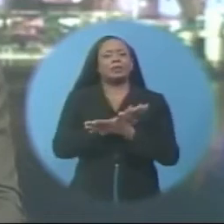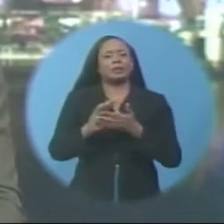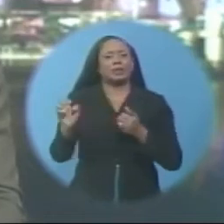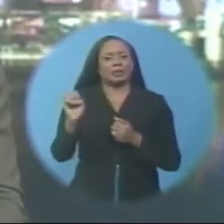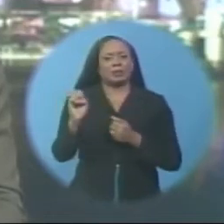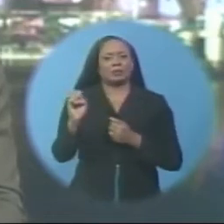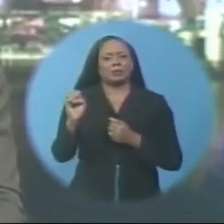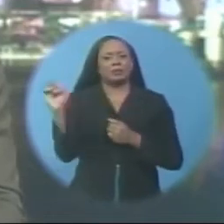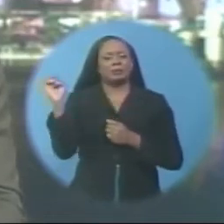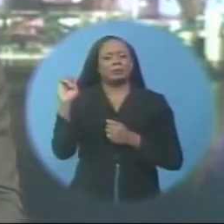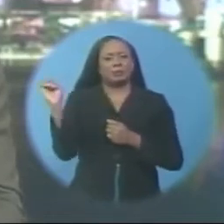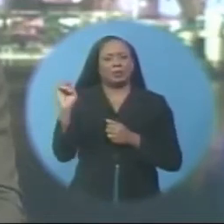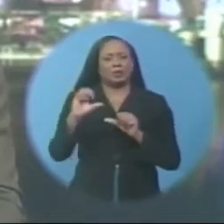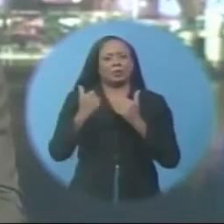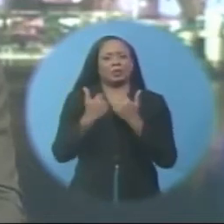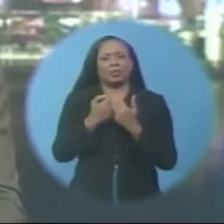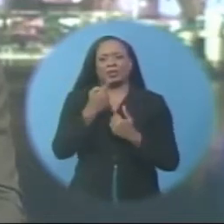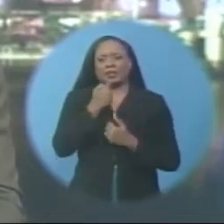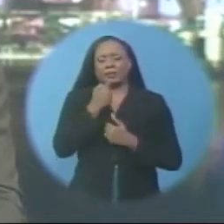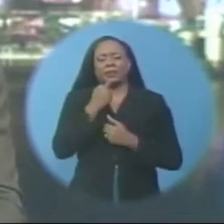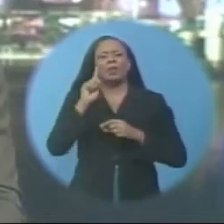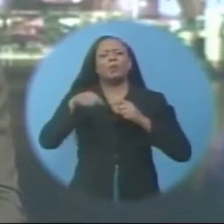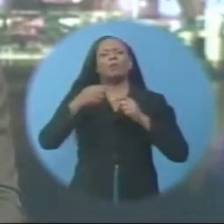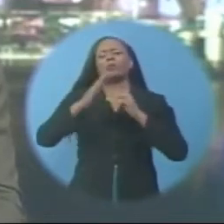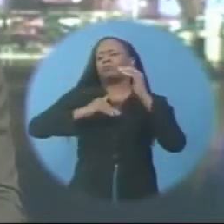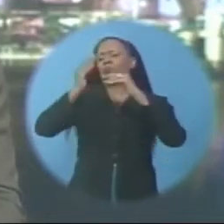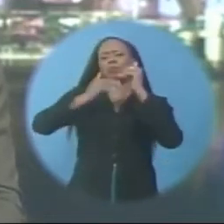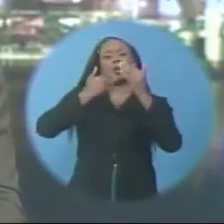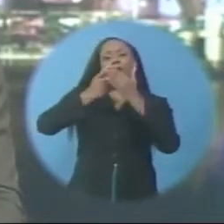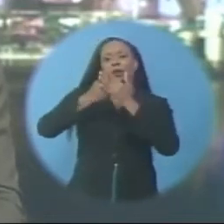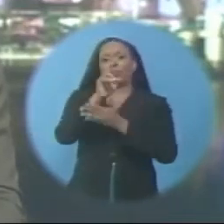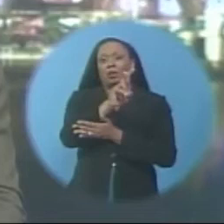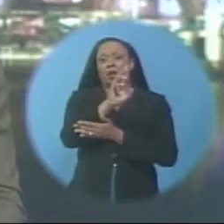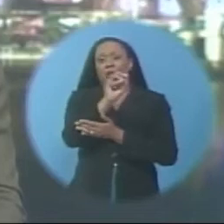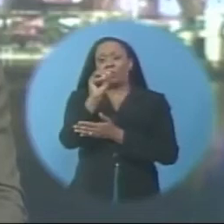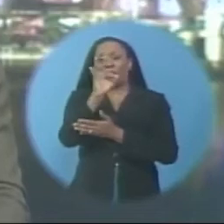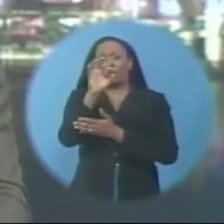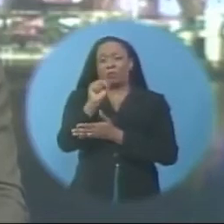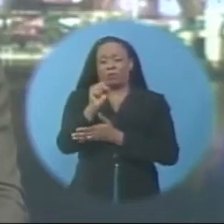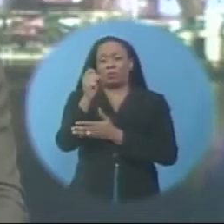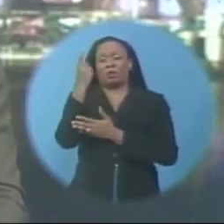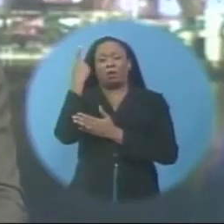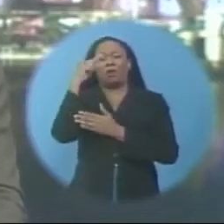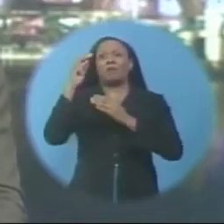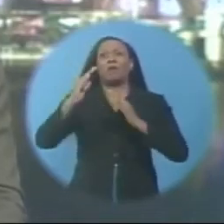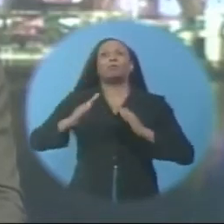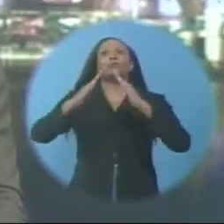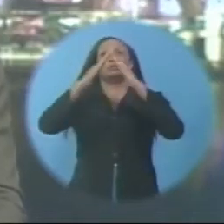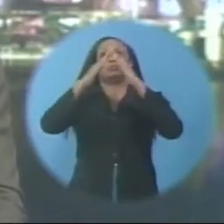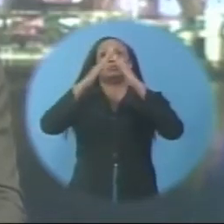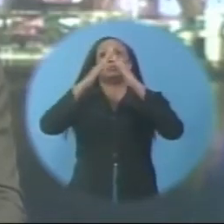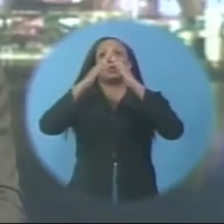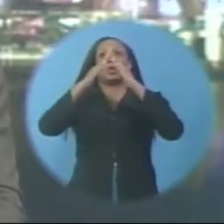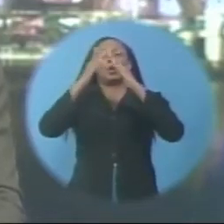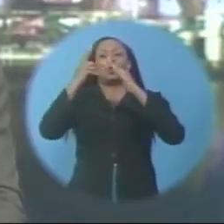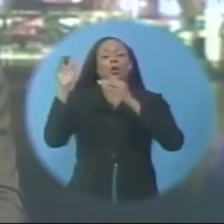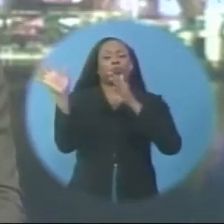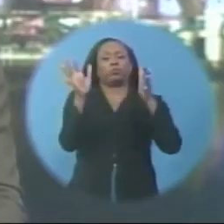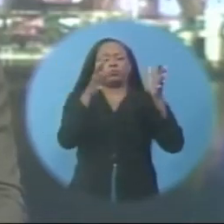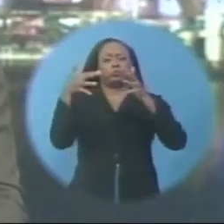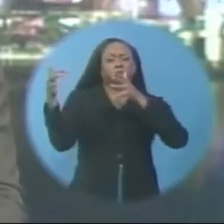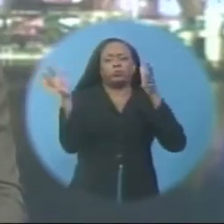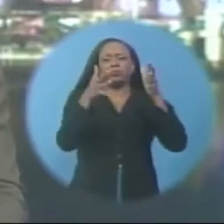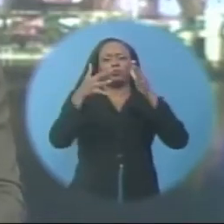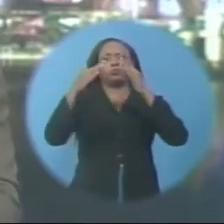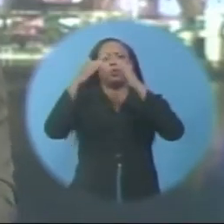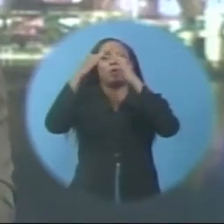suggest that once roofs are designed and built using adequate straps and fasteners, they can stand up to certain categories of hurricanes.